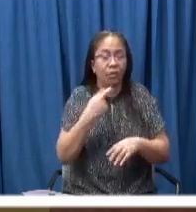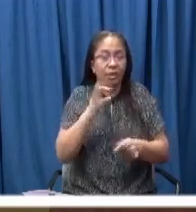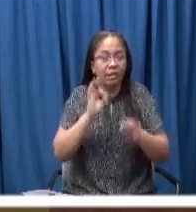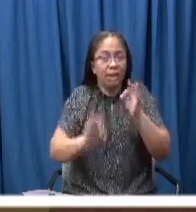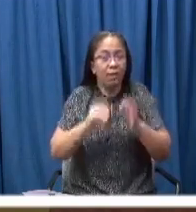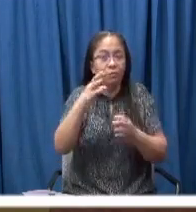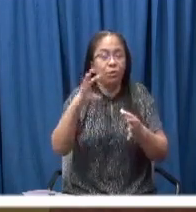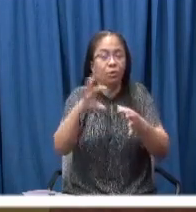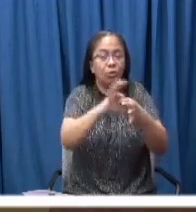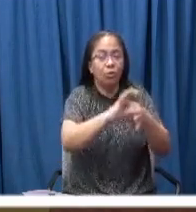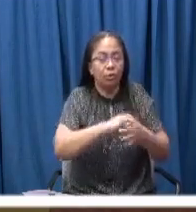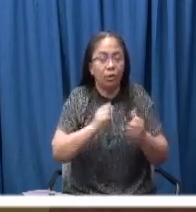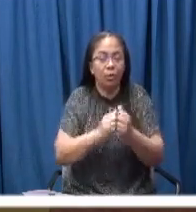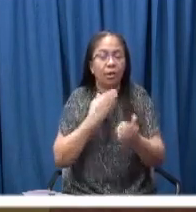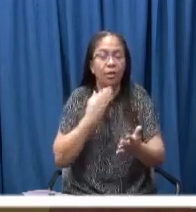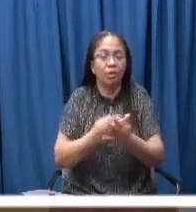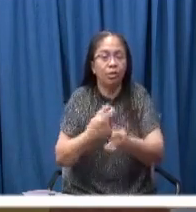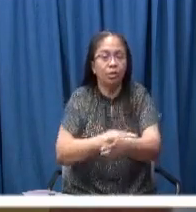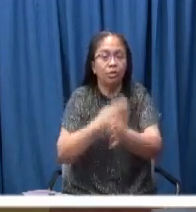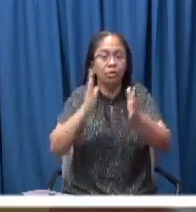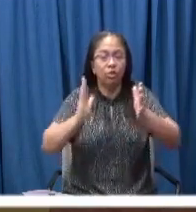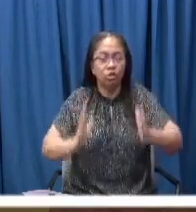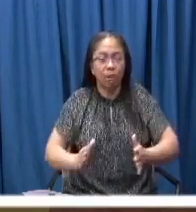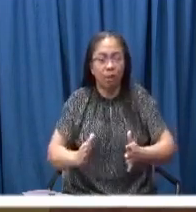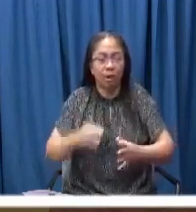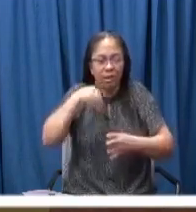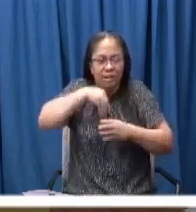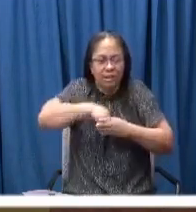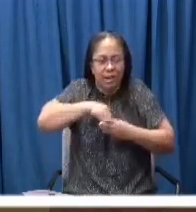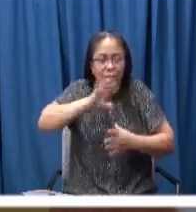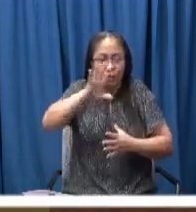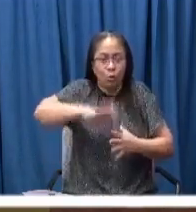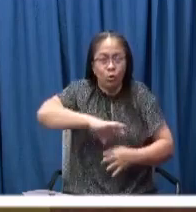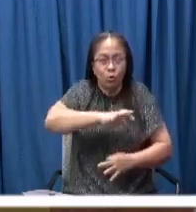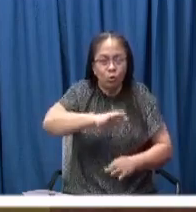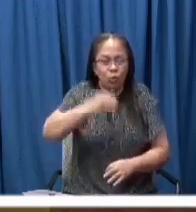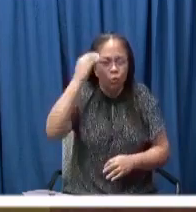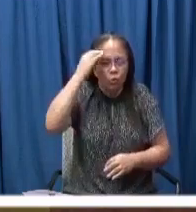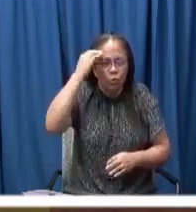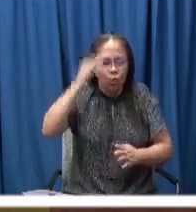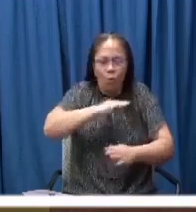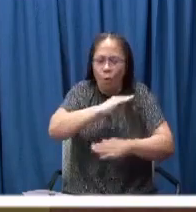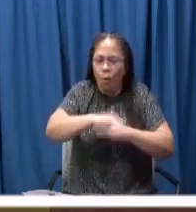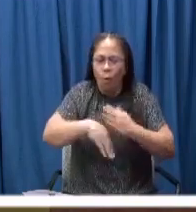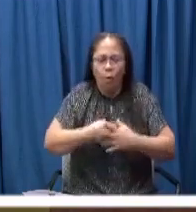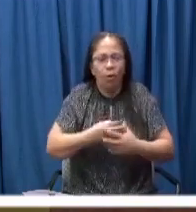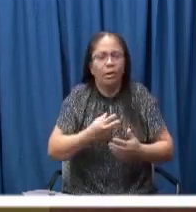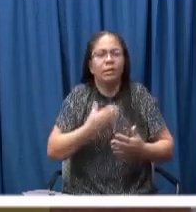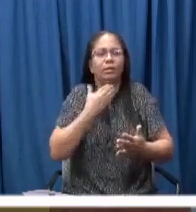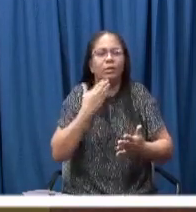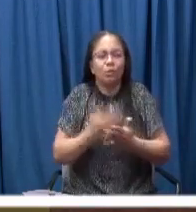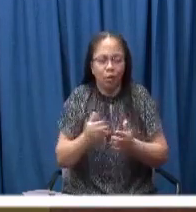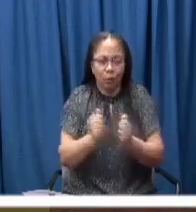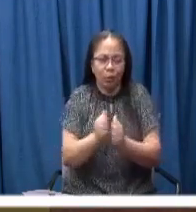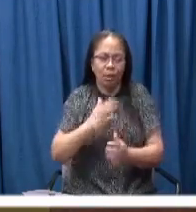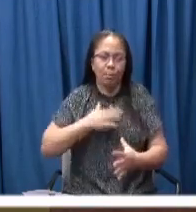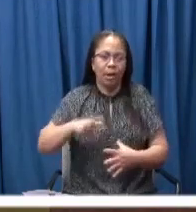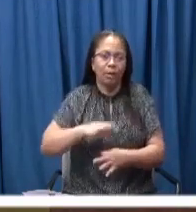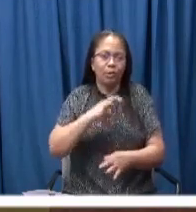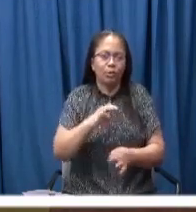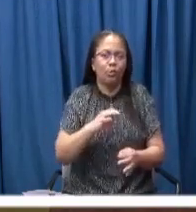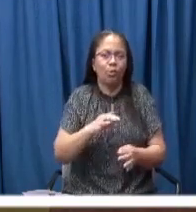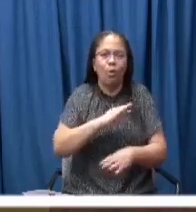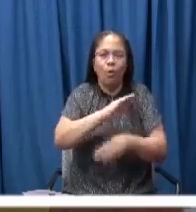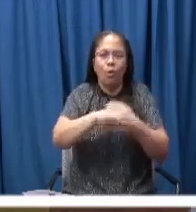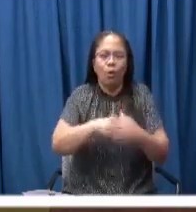this communion with the good shepherd, and in your soul you know that all is well with my soul, because all is well with me